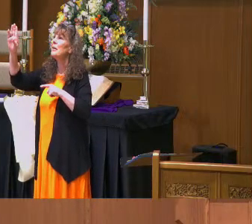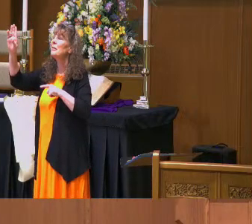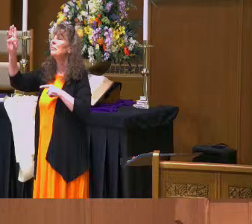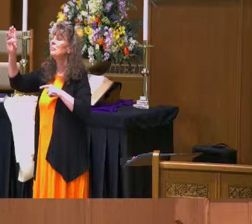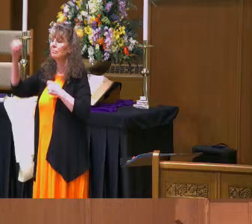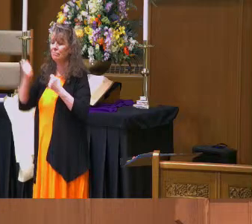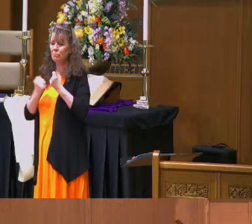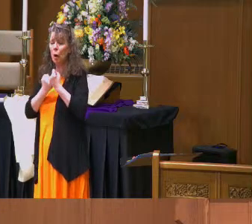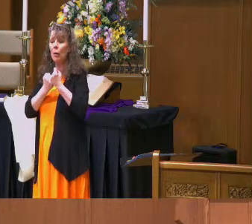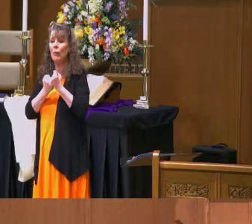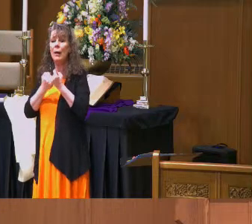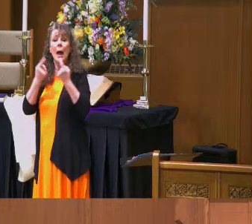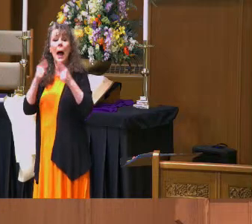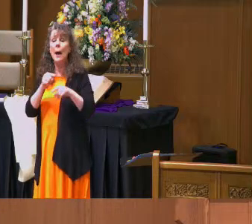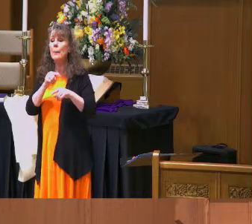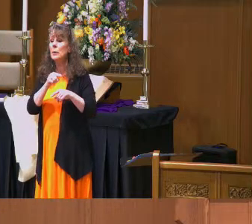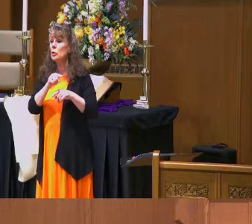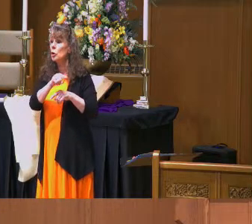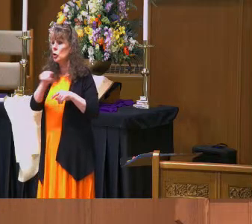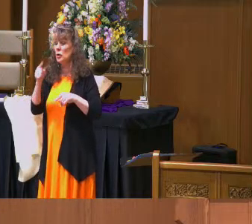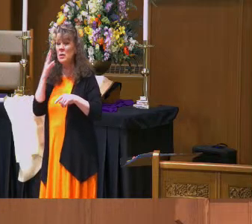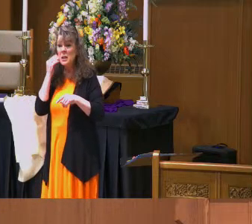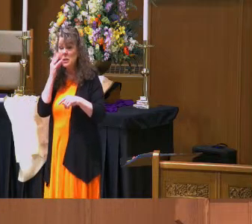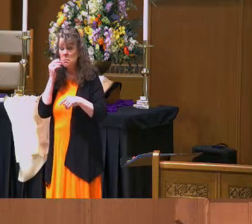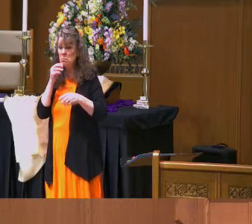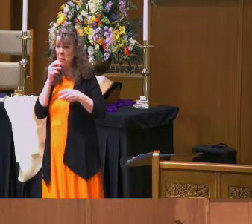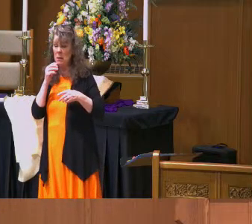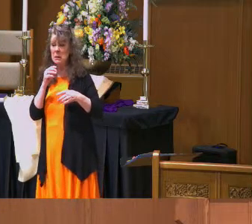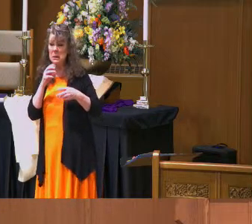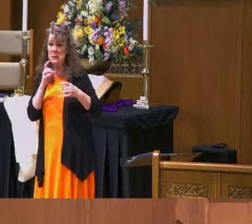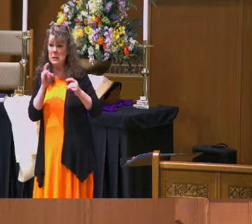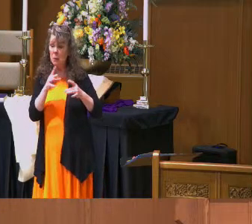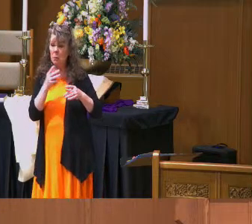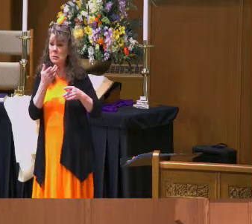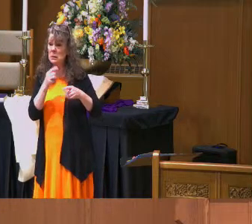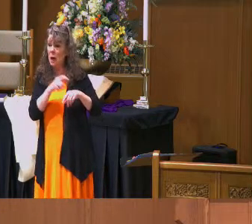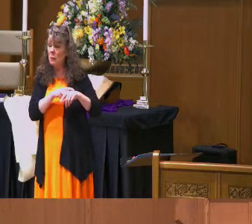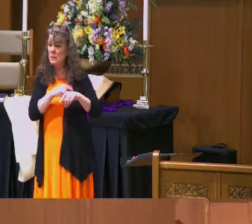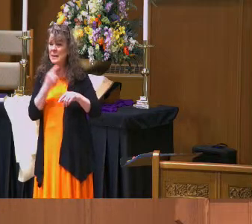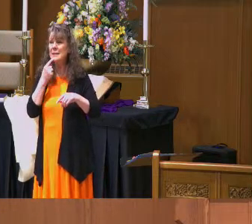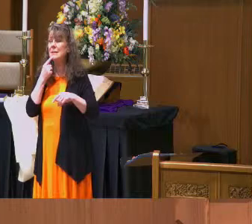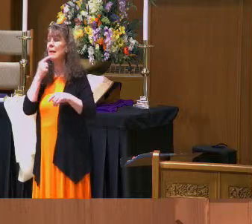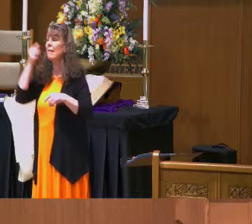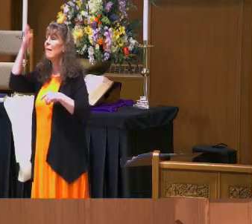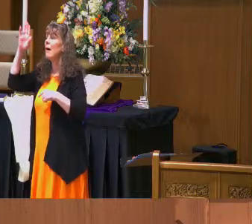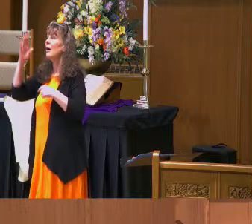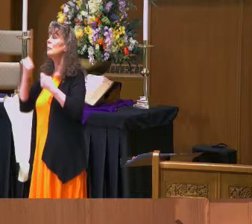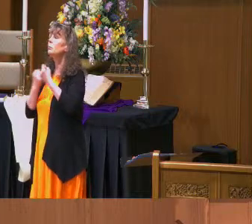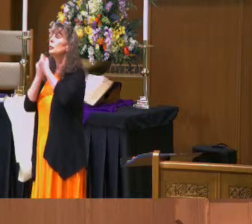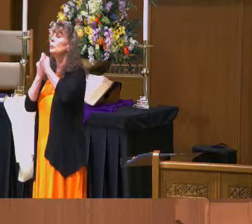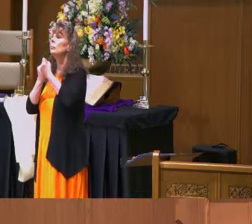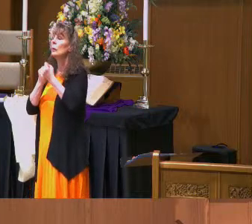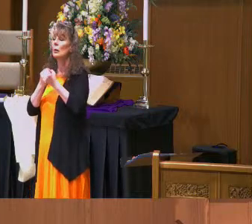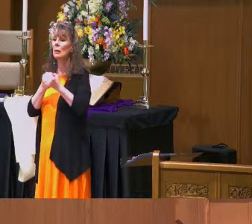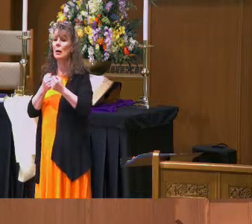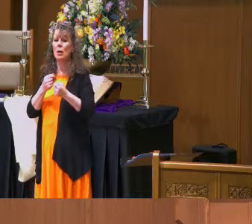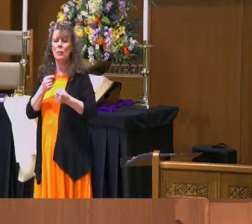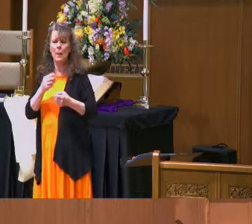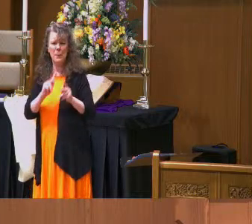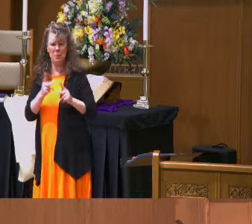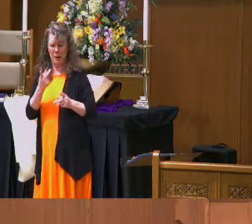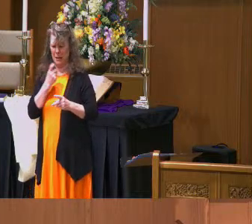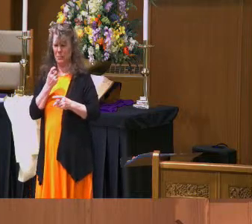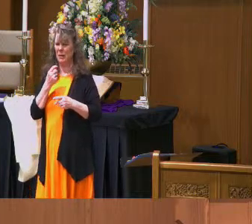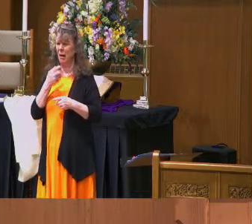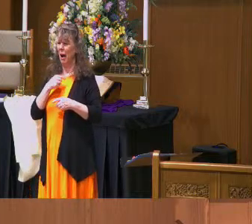Repeat that whenever you're in the depths of brokenness, but for God. People have asked me if I'm angry with God. Why would I be angry with